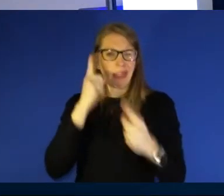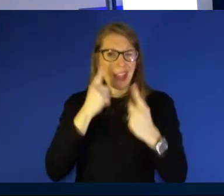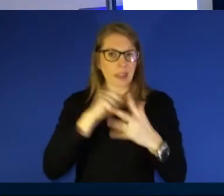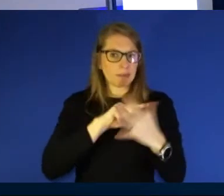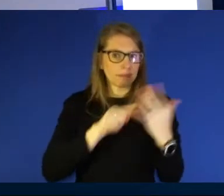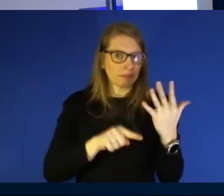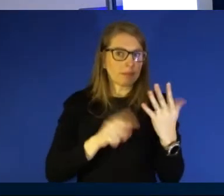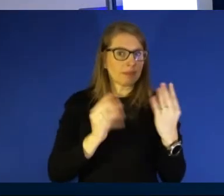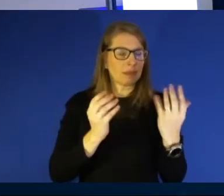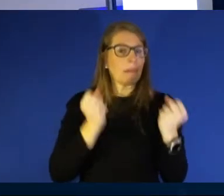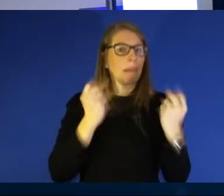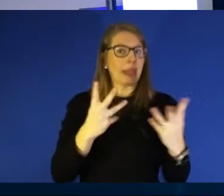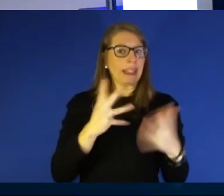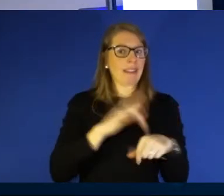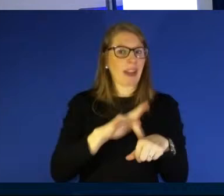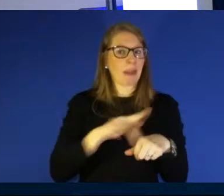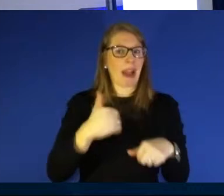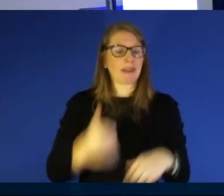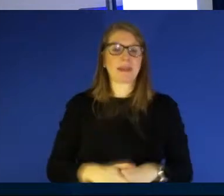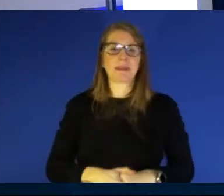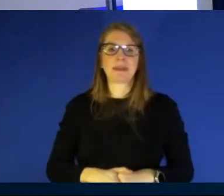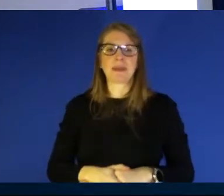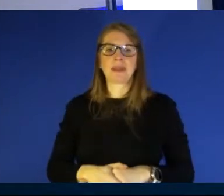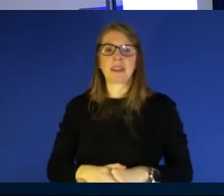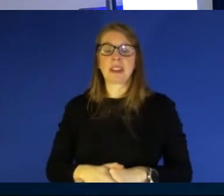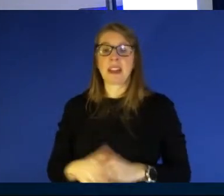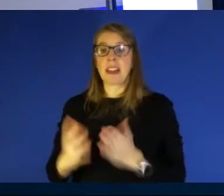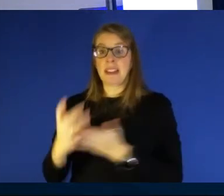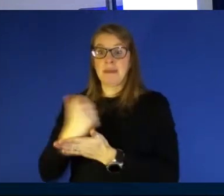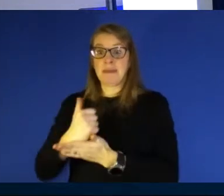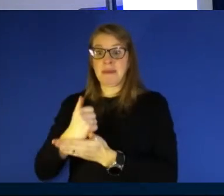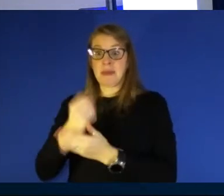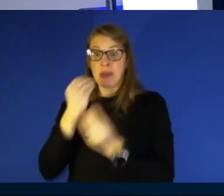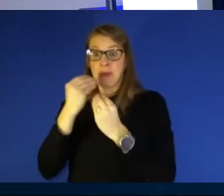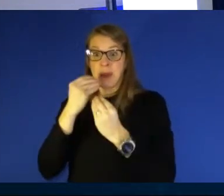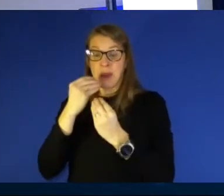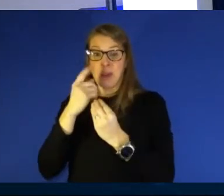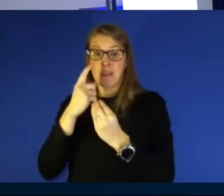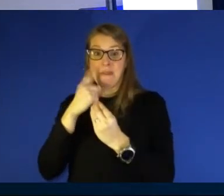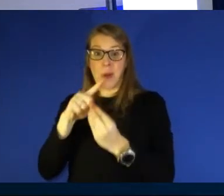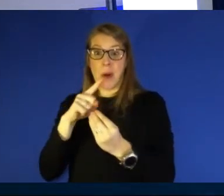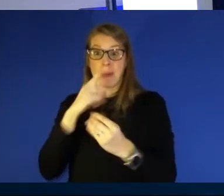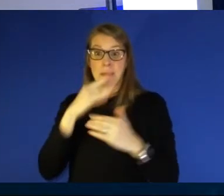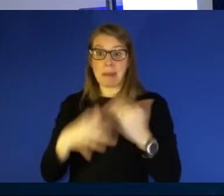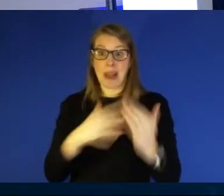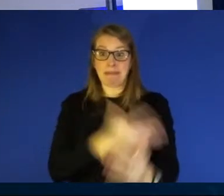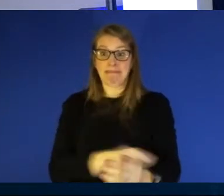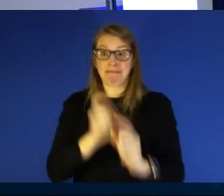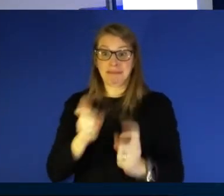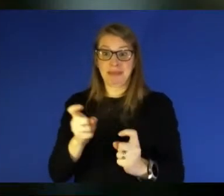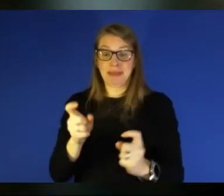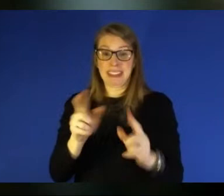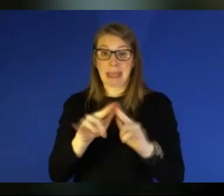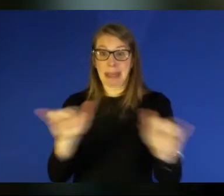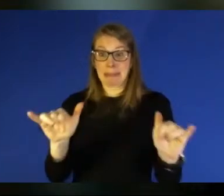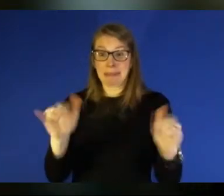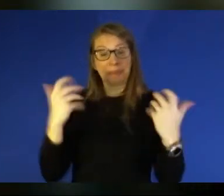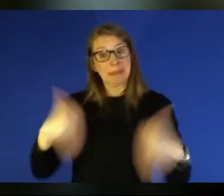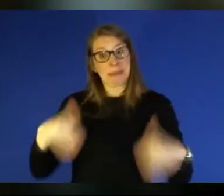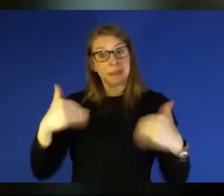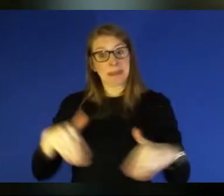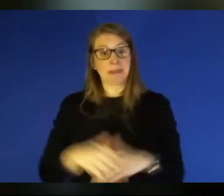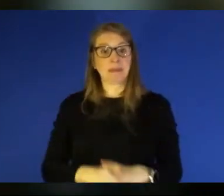partnership for this blood drive, food drive is incredible. Chelsea, what are you thinking? Yeah, I think I